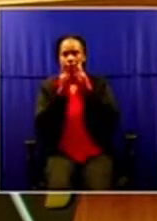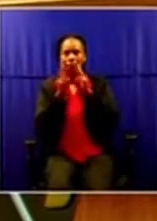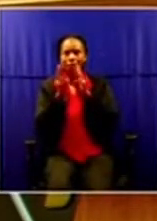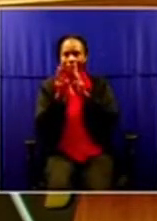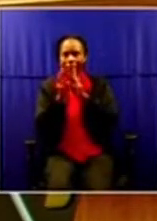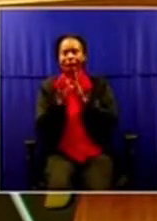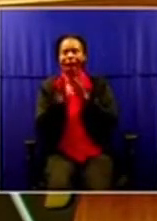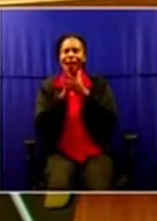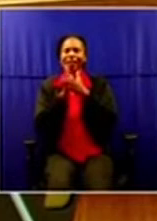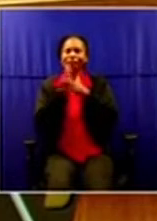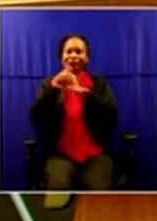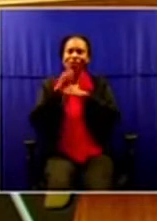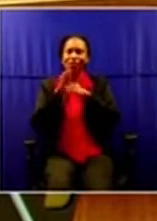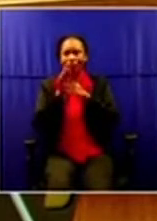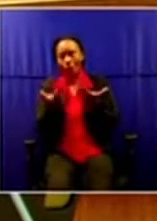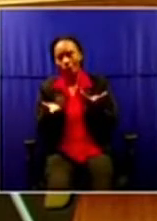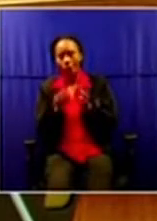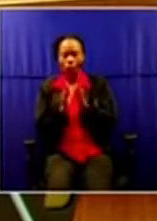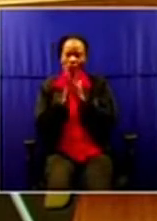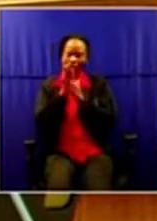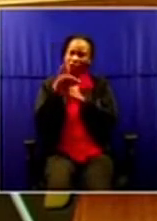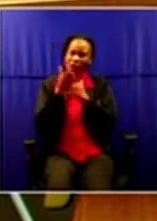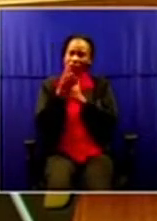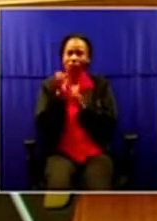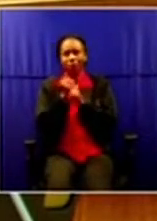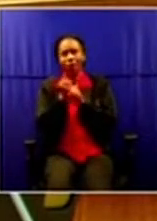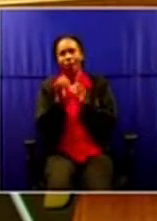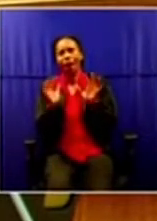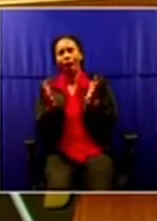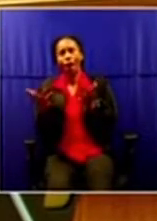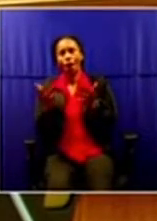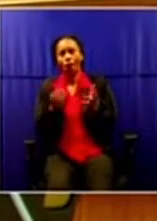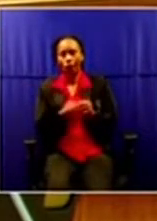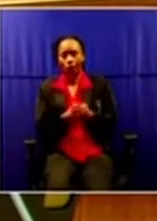greatest need. We are expanding the funding availability